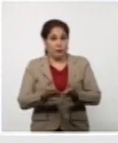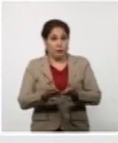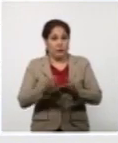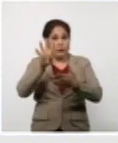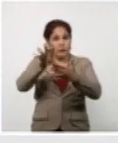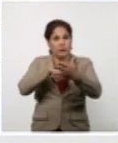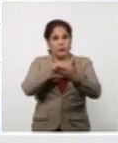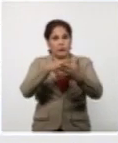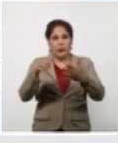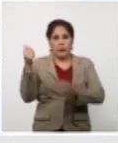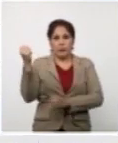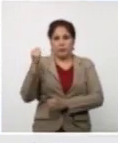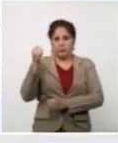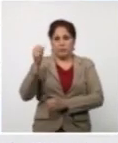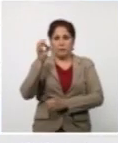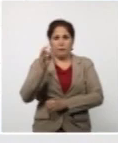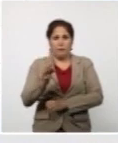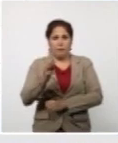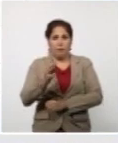6,475,644 cases.